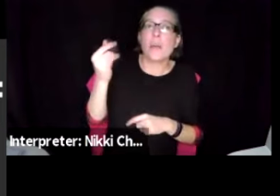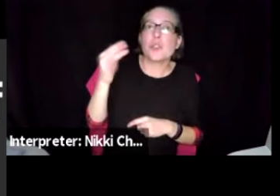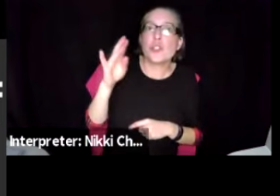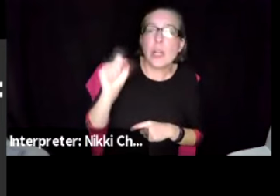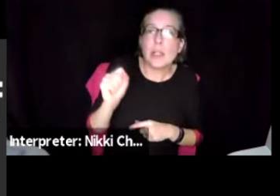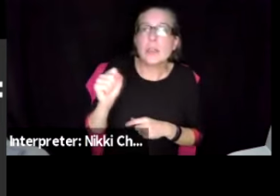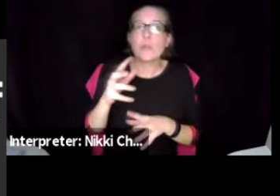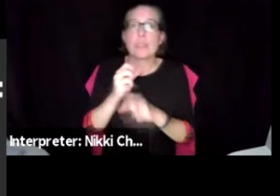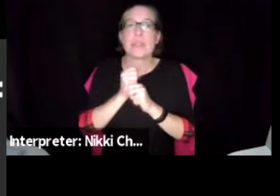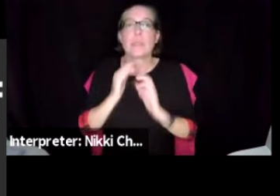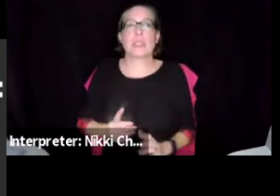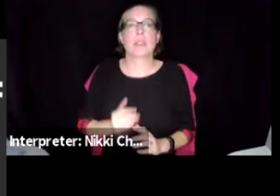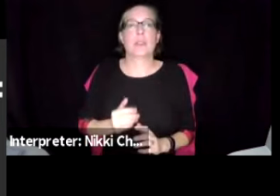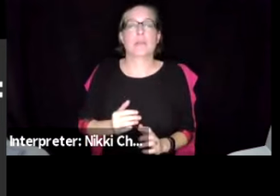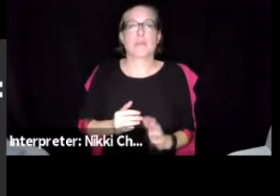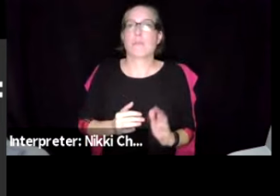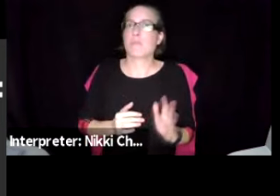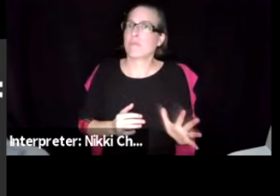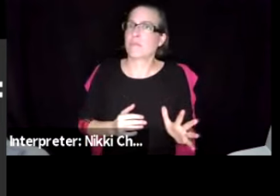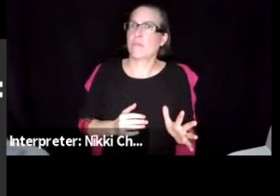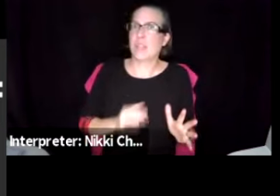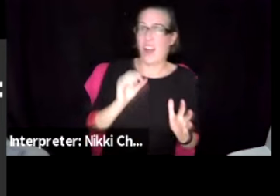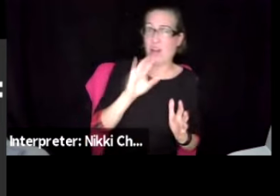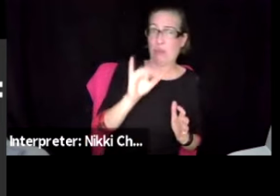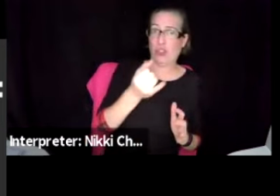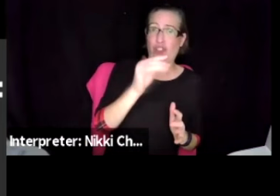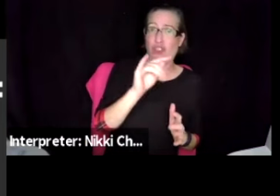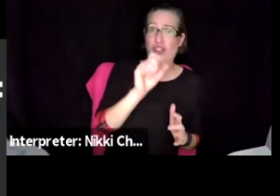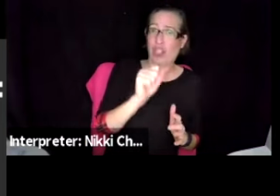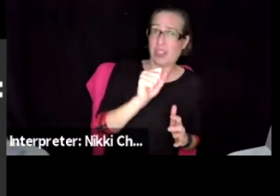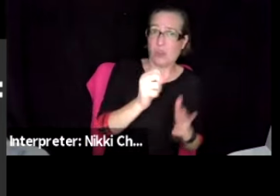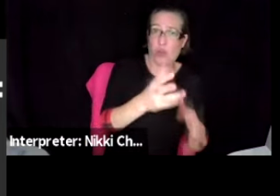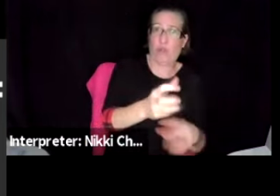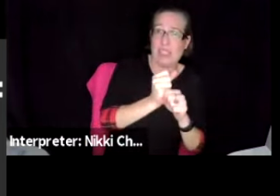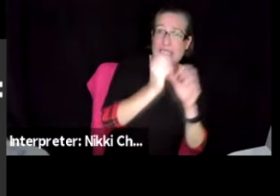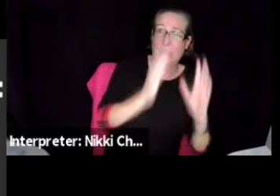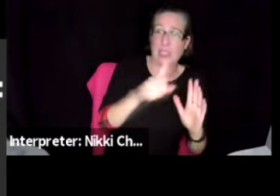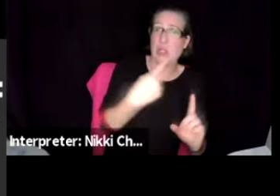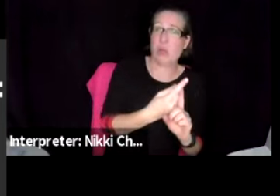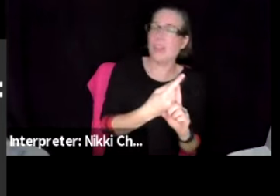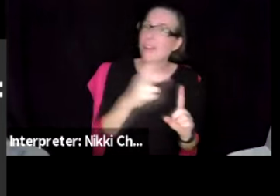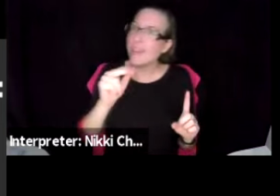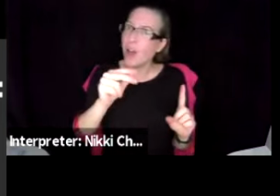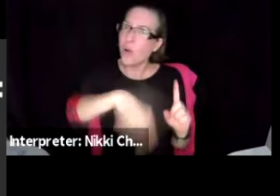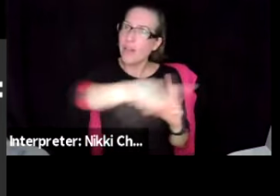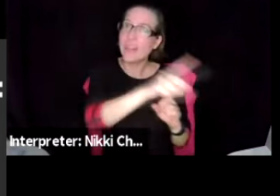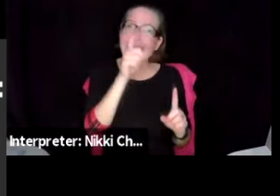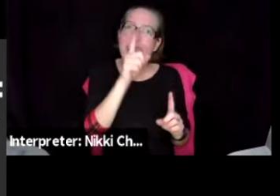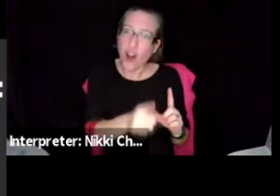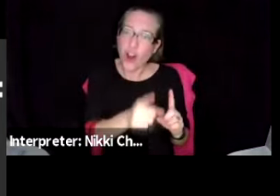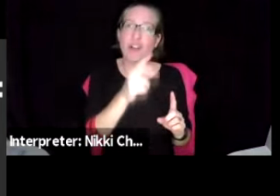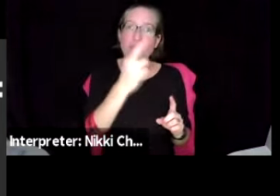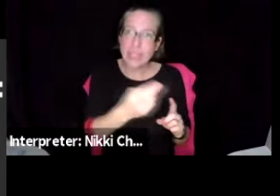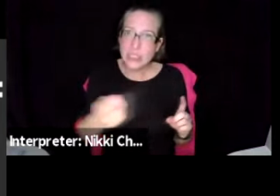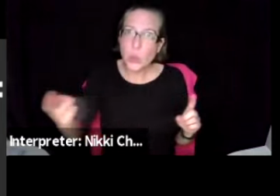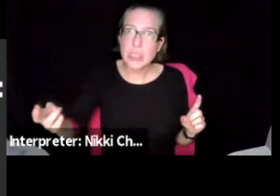people as objects or recipients of programs to viewing them as resources. So instead of adults feeling like